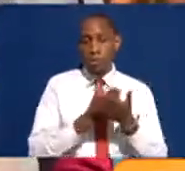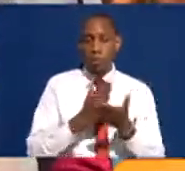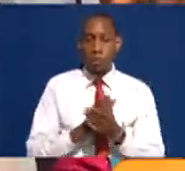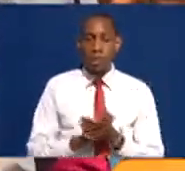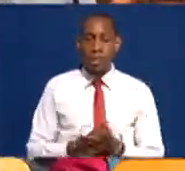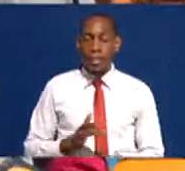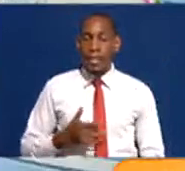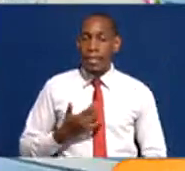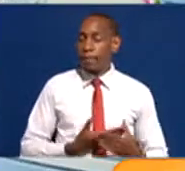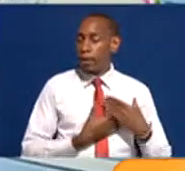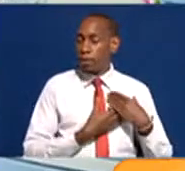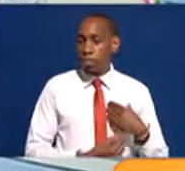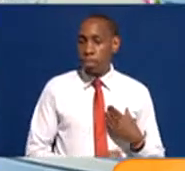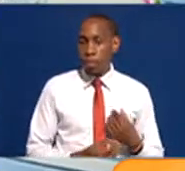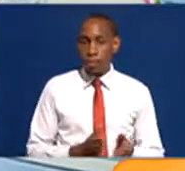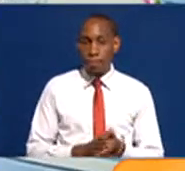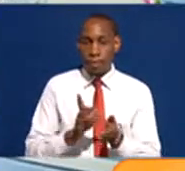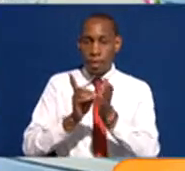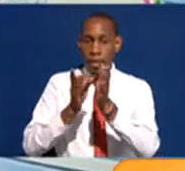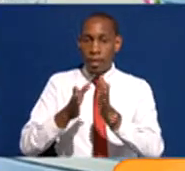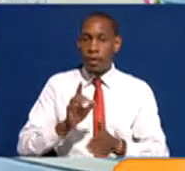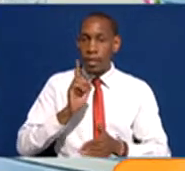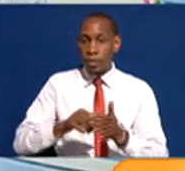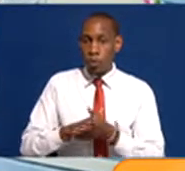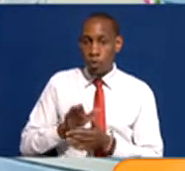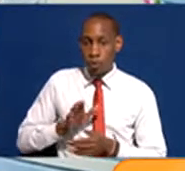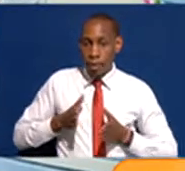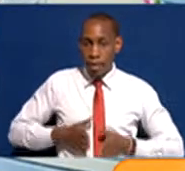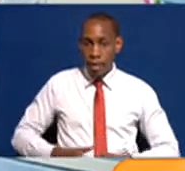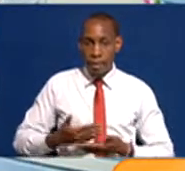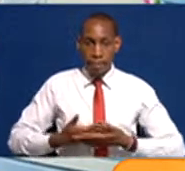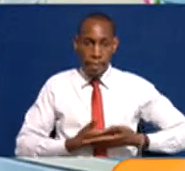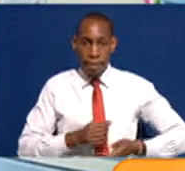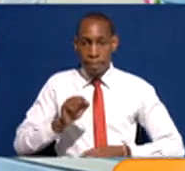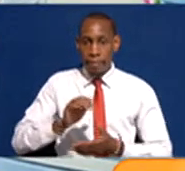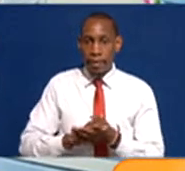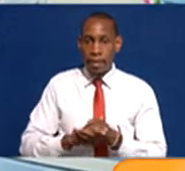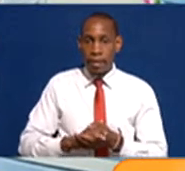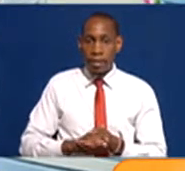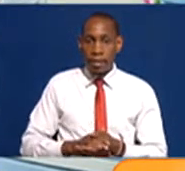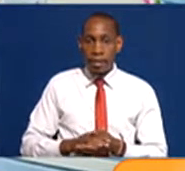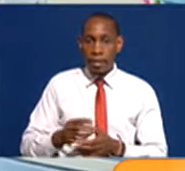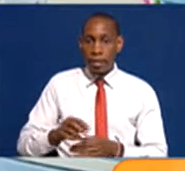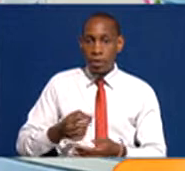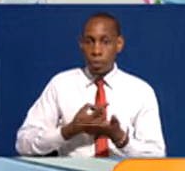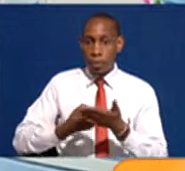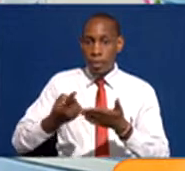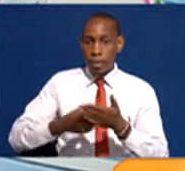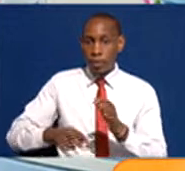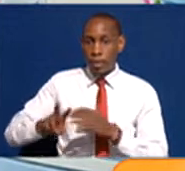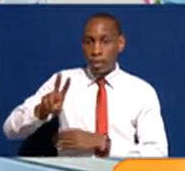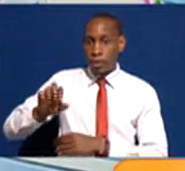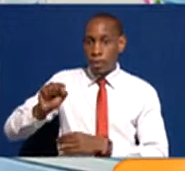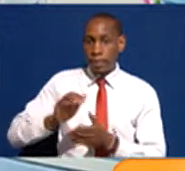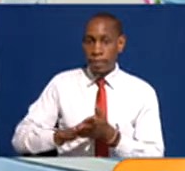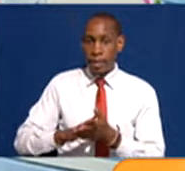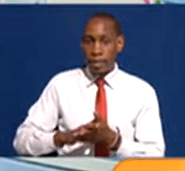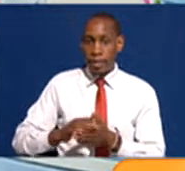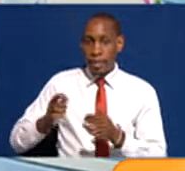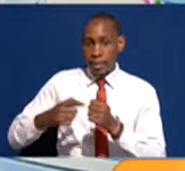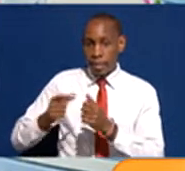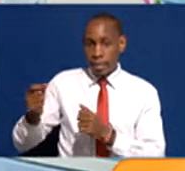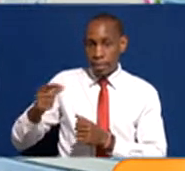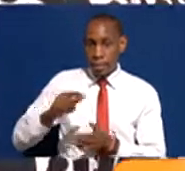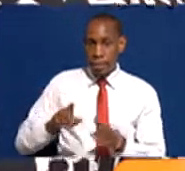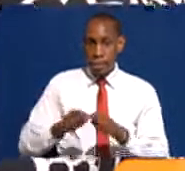imerudi chini. Medics say Margaret delivered the five babies at 25 weeks, which is slightly over 6 months, which